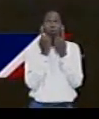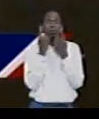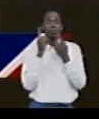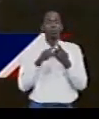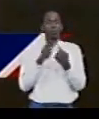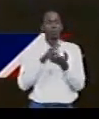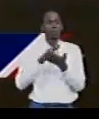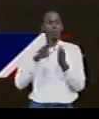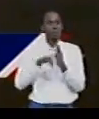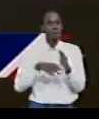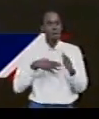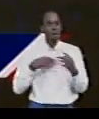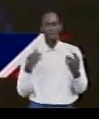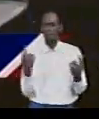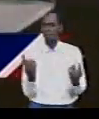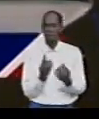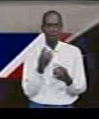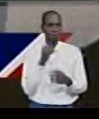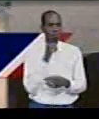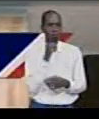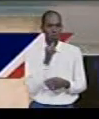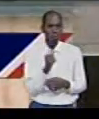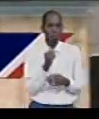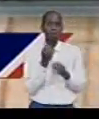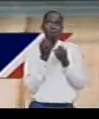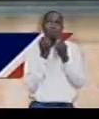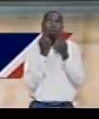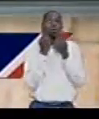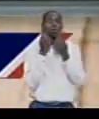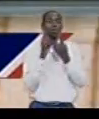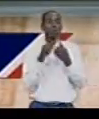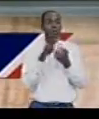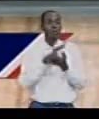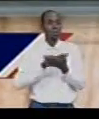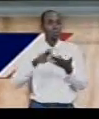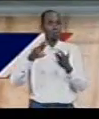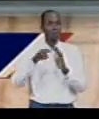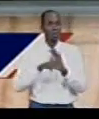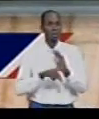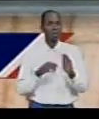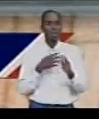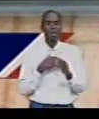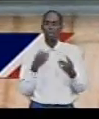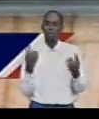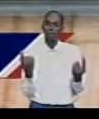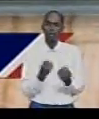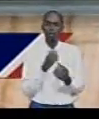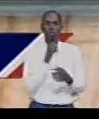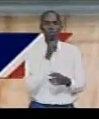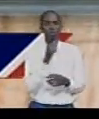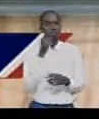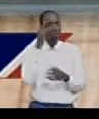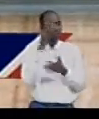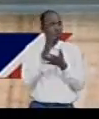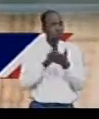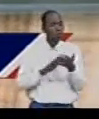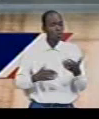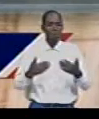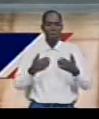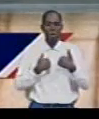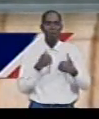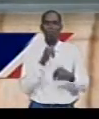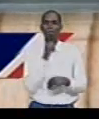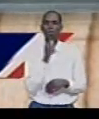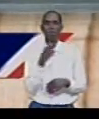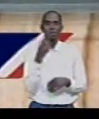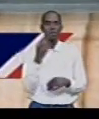and sin not. Awake to righteousness and sin not. For some have not the knowledge of